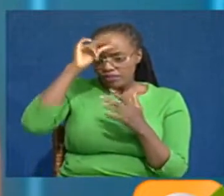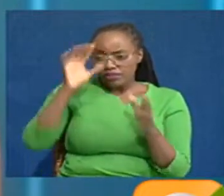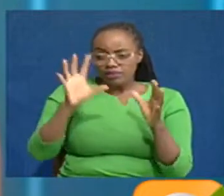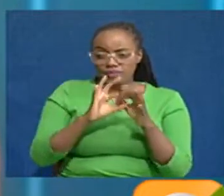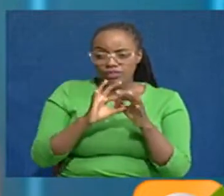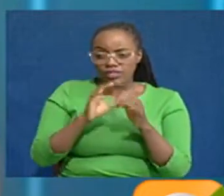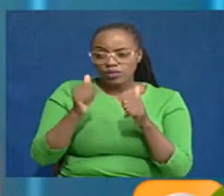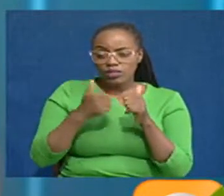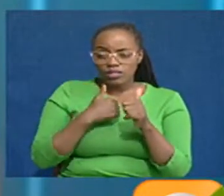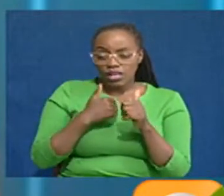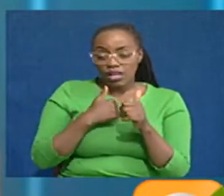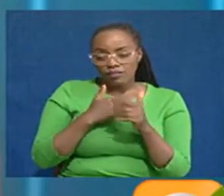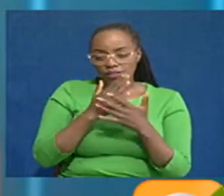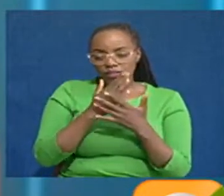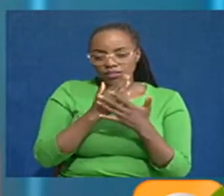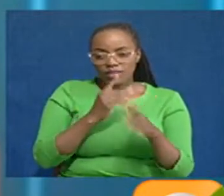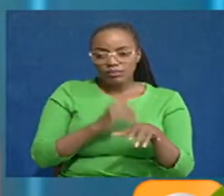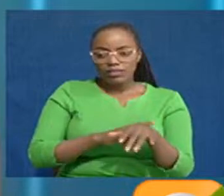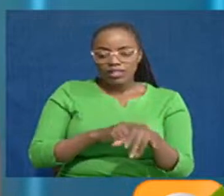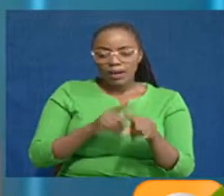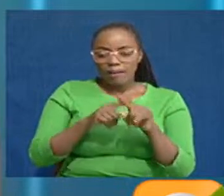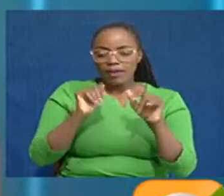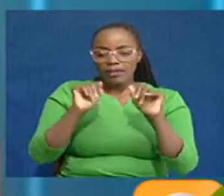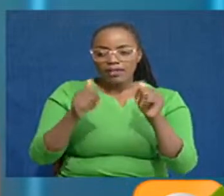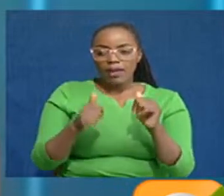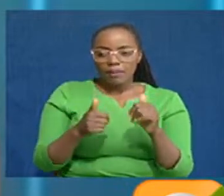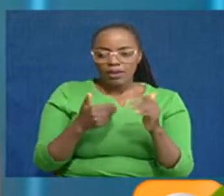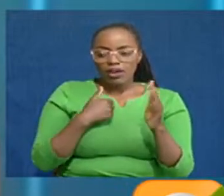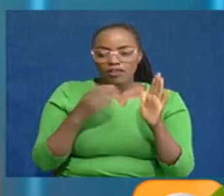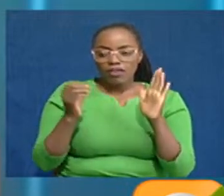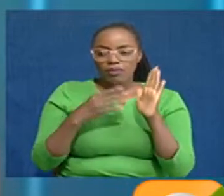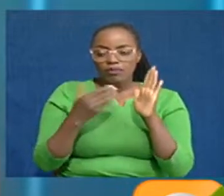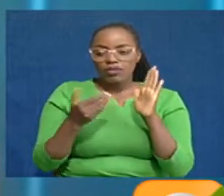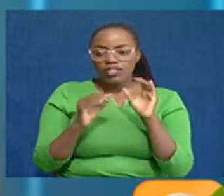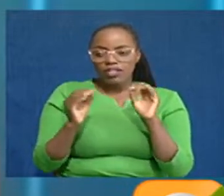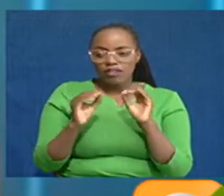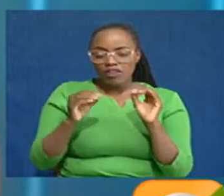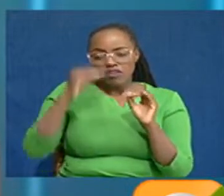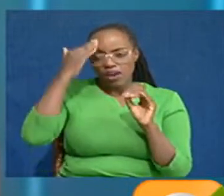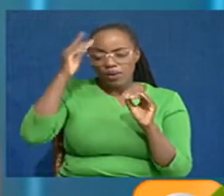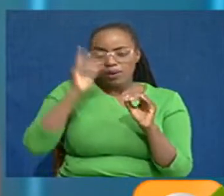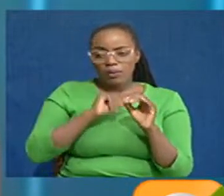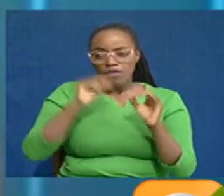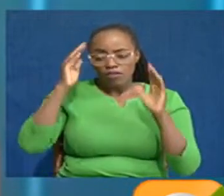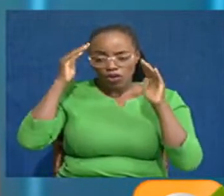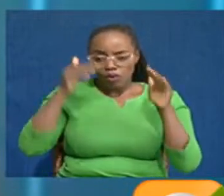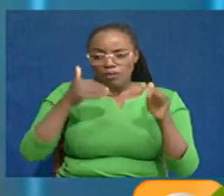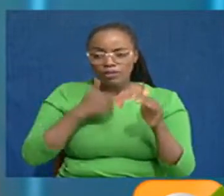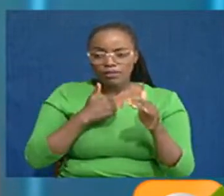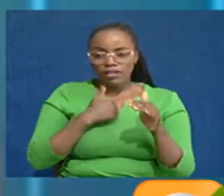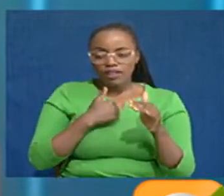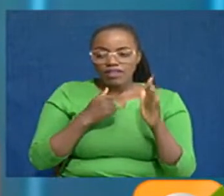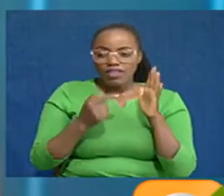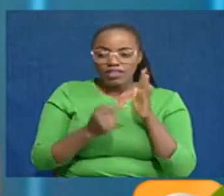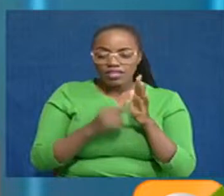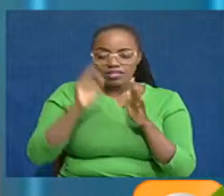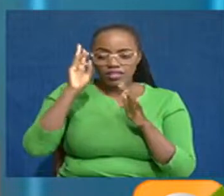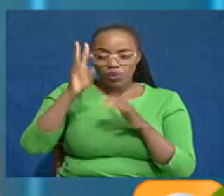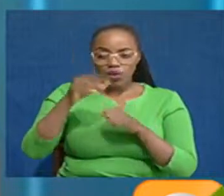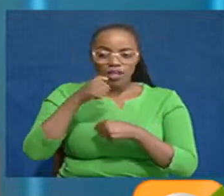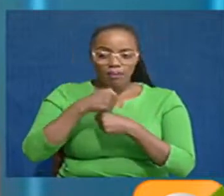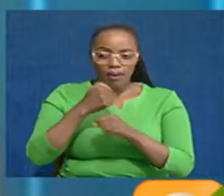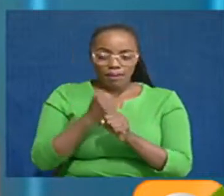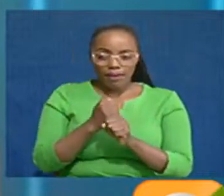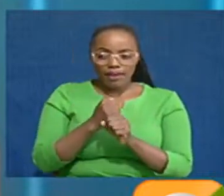bodies at some point in time, and they've not been paid. I know there is a commitment that these payments will be made,